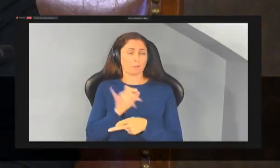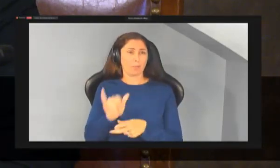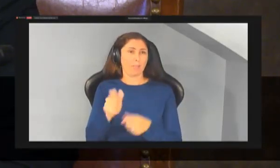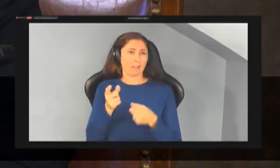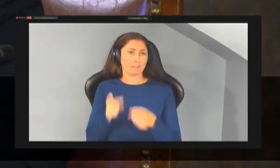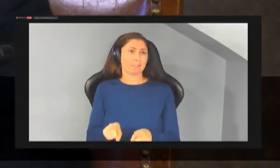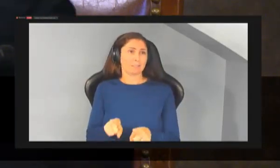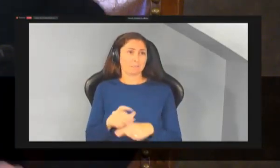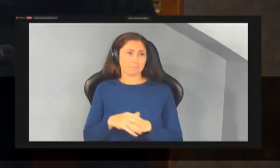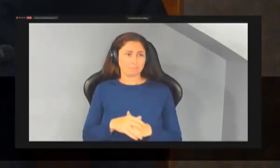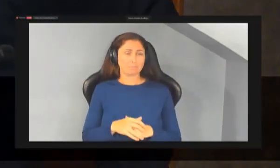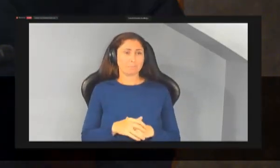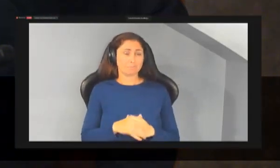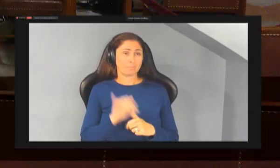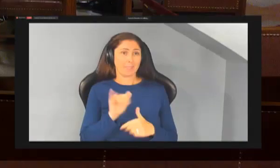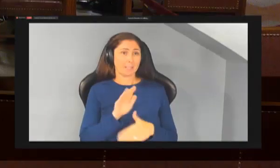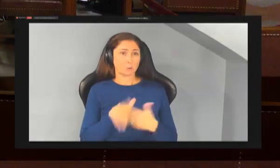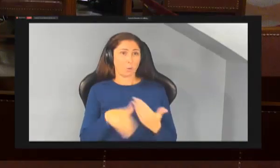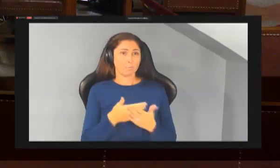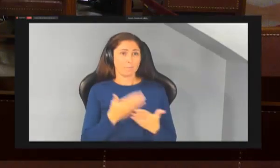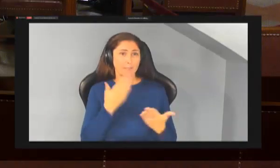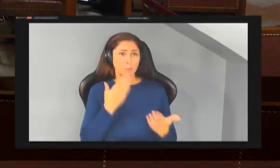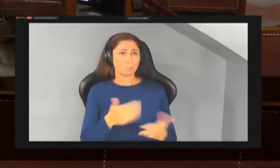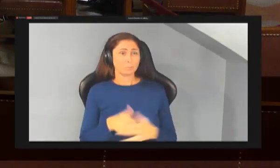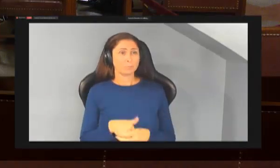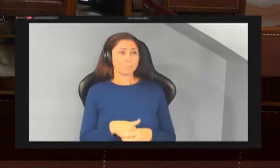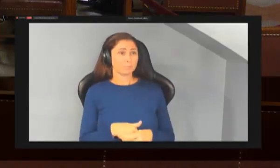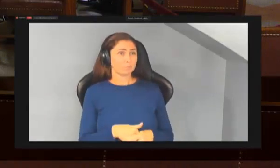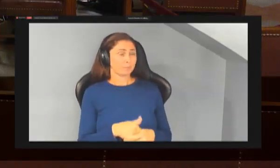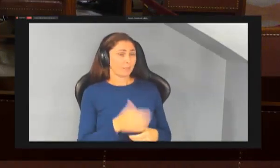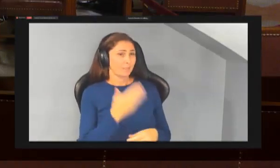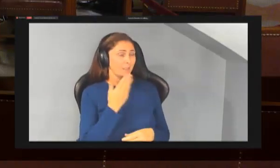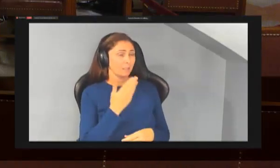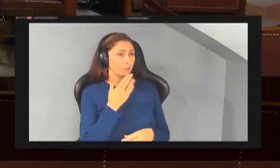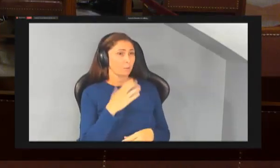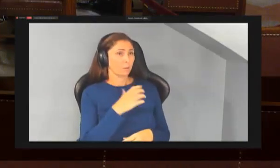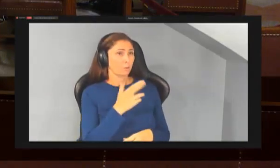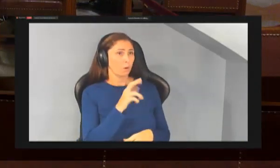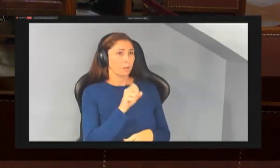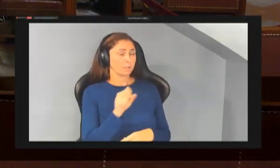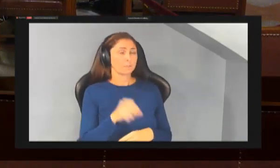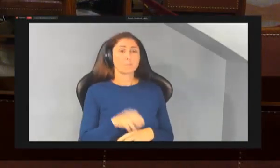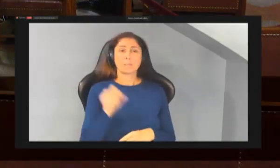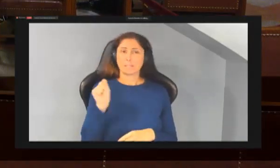So that's all. Thank you. Thank you, Councilman Cross. Thanks, Mr. Chair. So